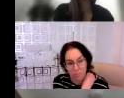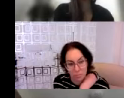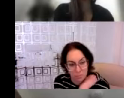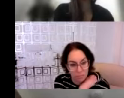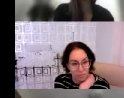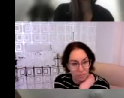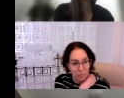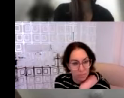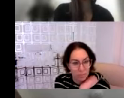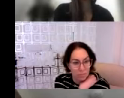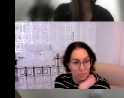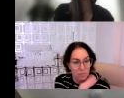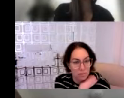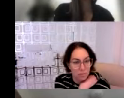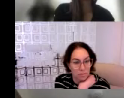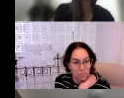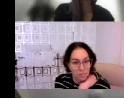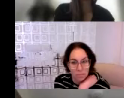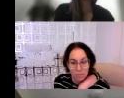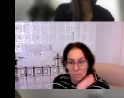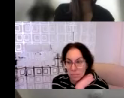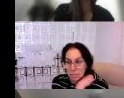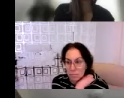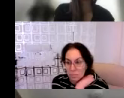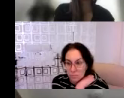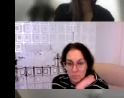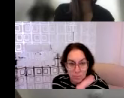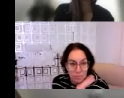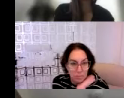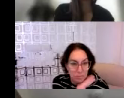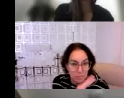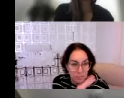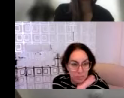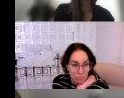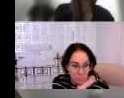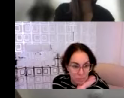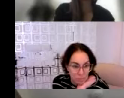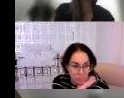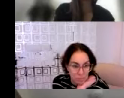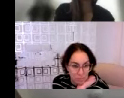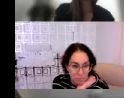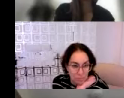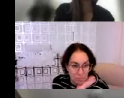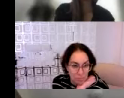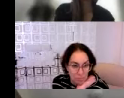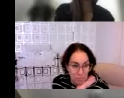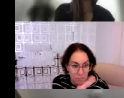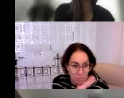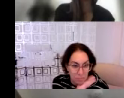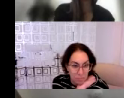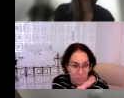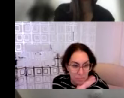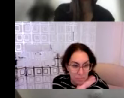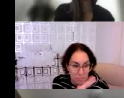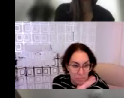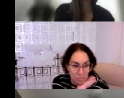water within the voxel. So you can think of this as a measure basically like how much of this voxel is filled with axons versus just glial